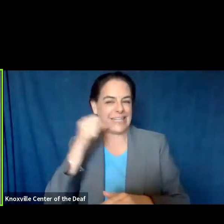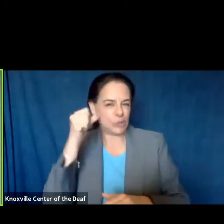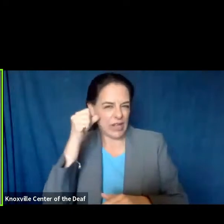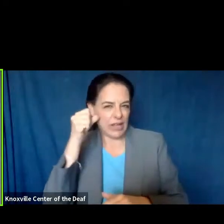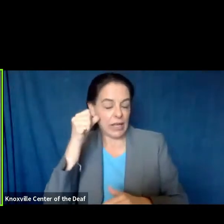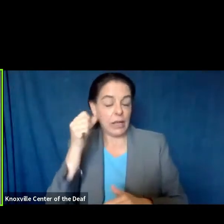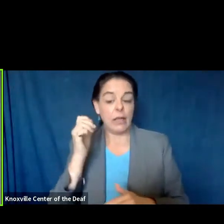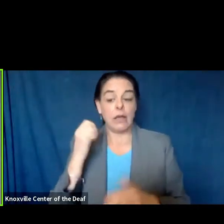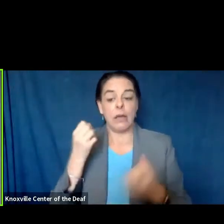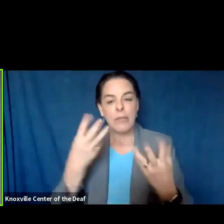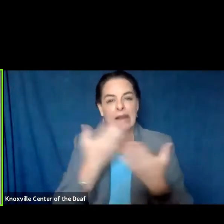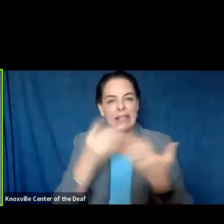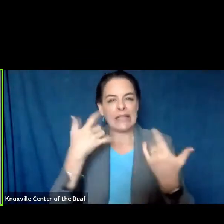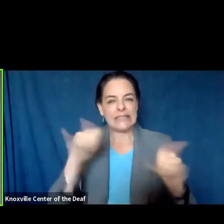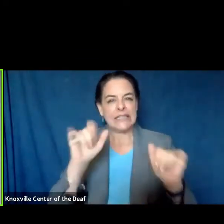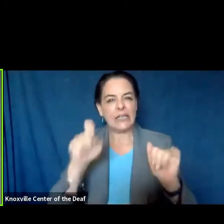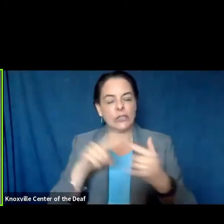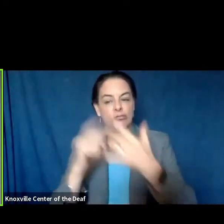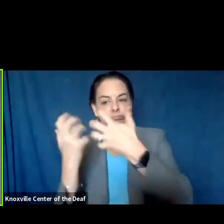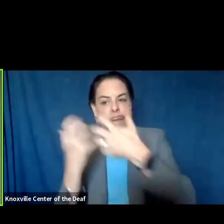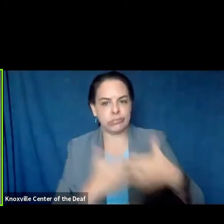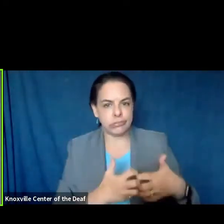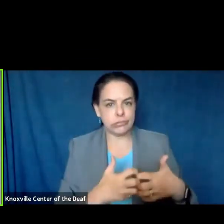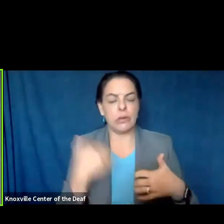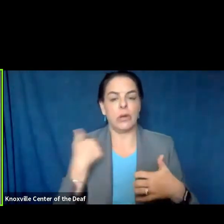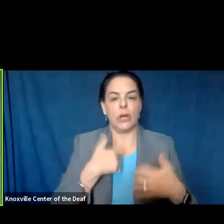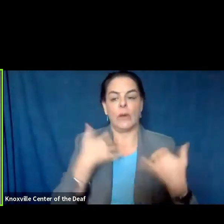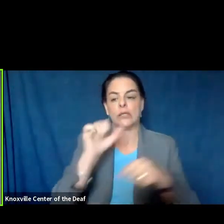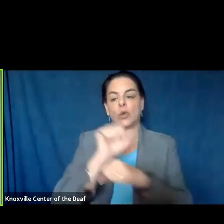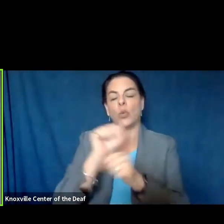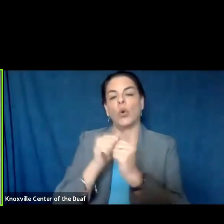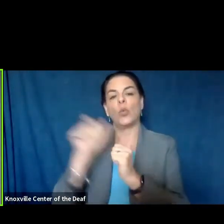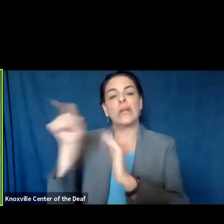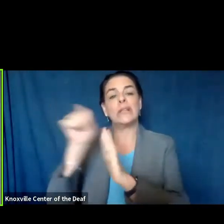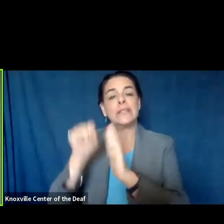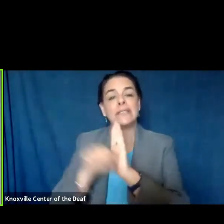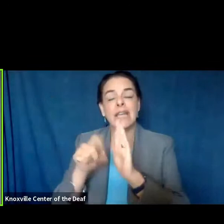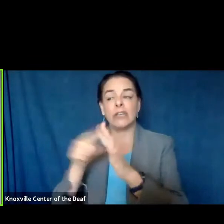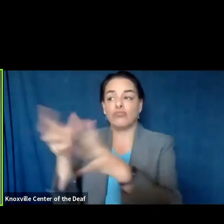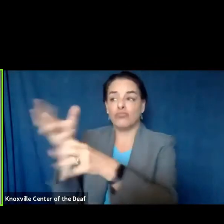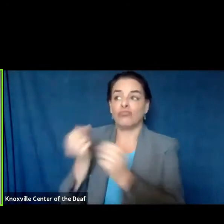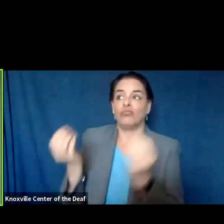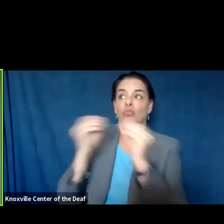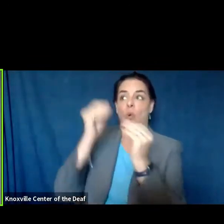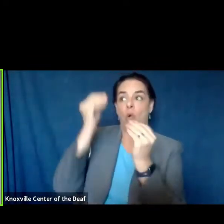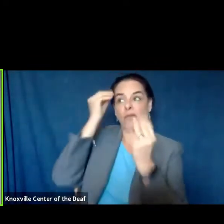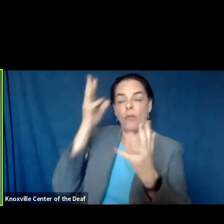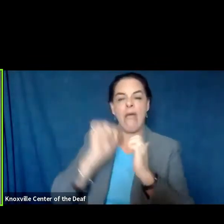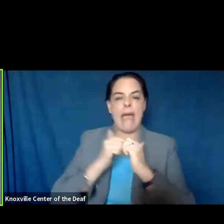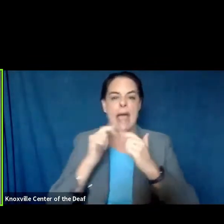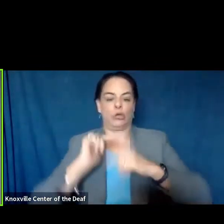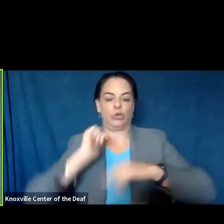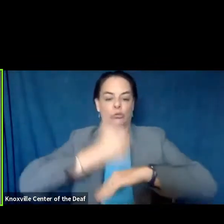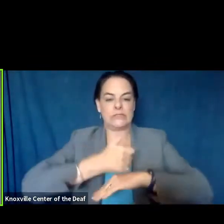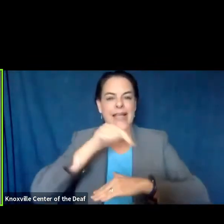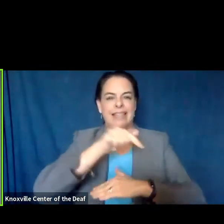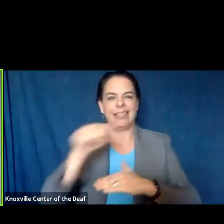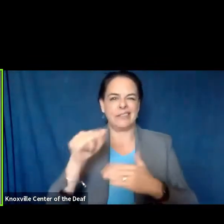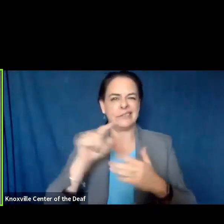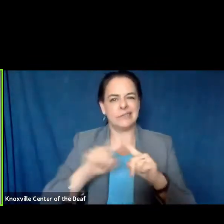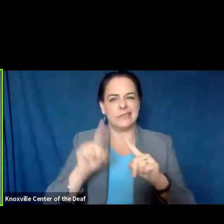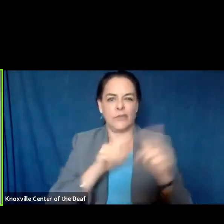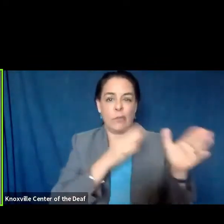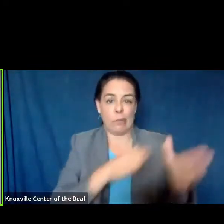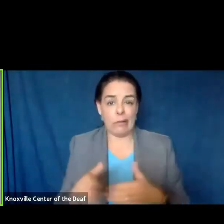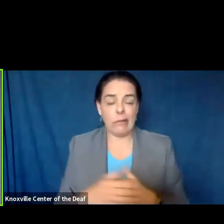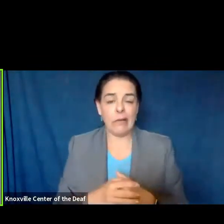is in the process of working with the state to glean more information about putting these strategies into practice. The pace of this pandemic